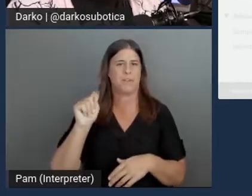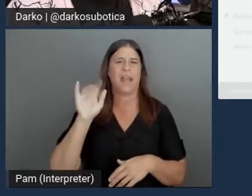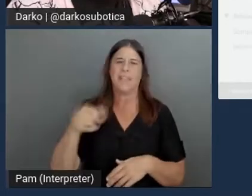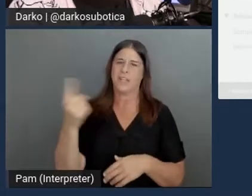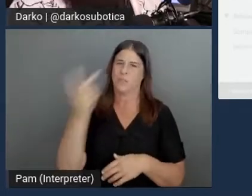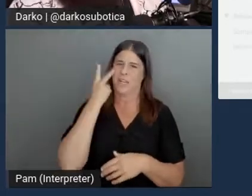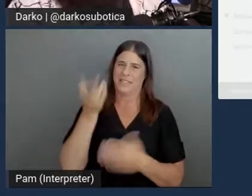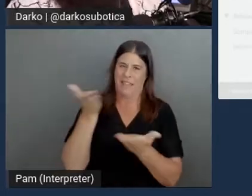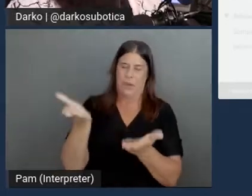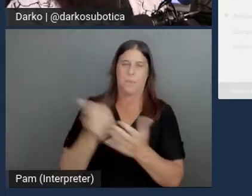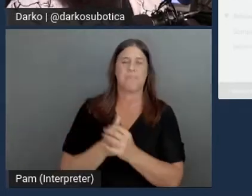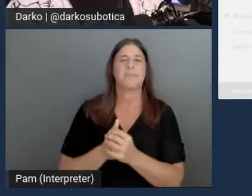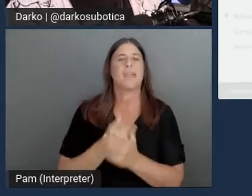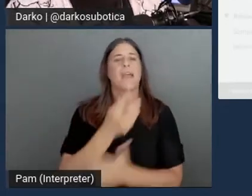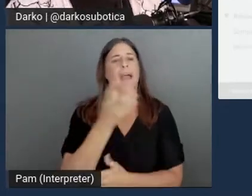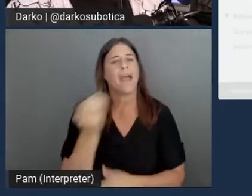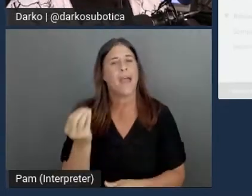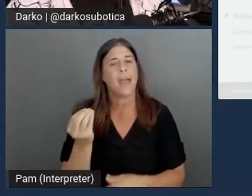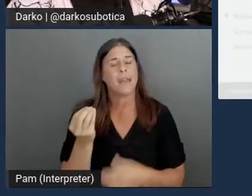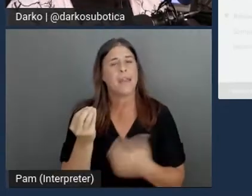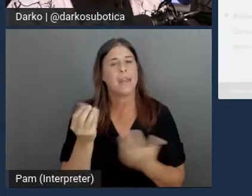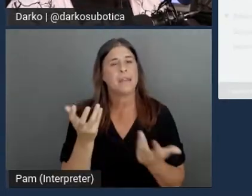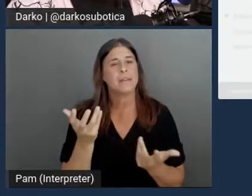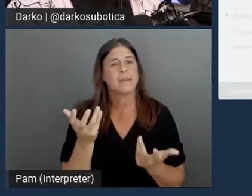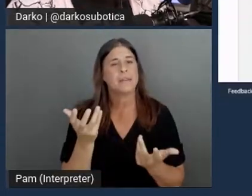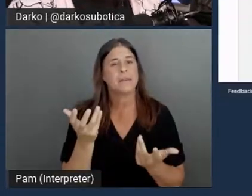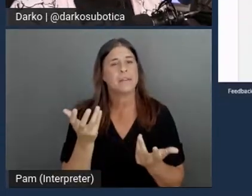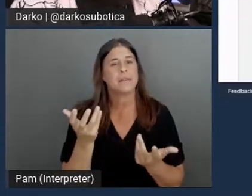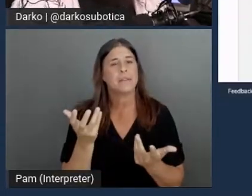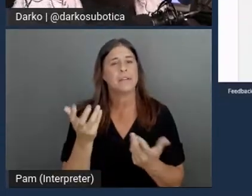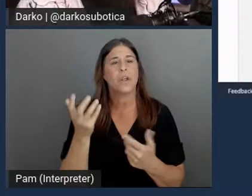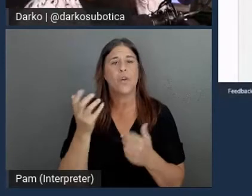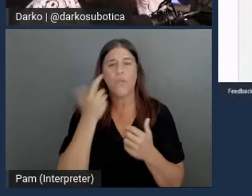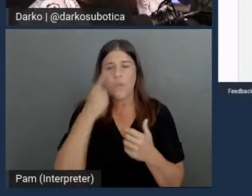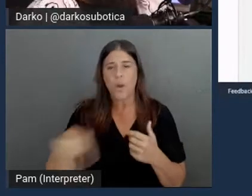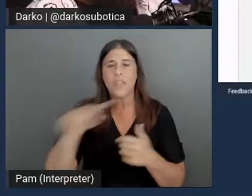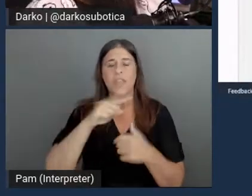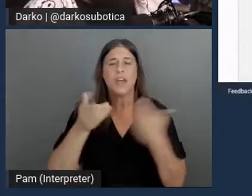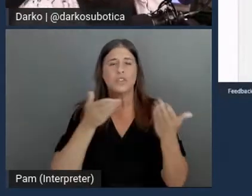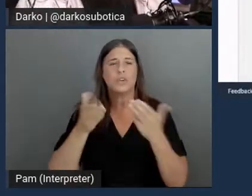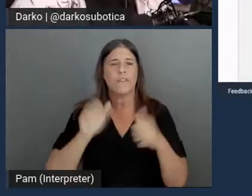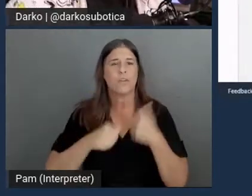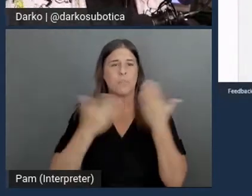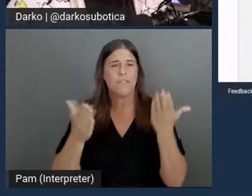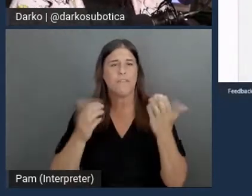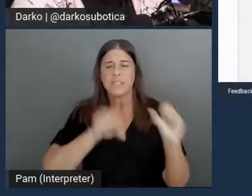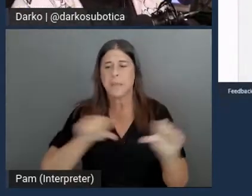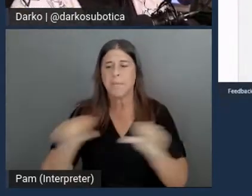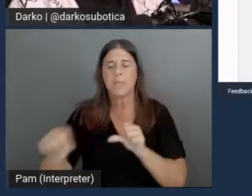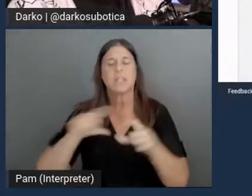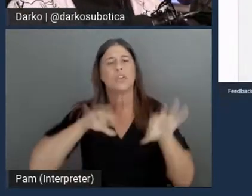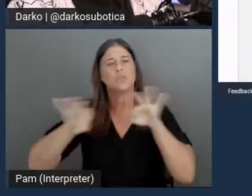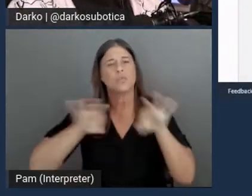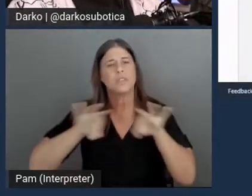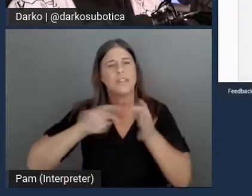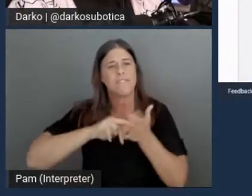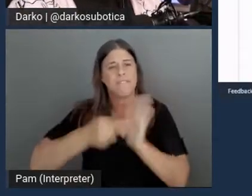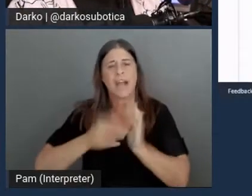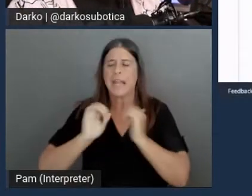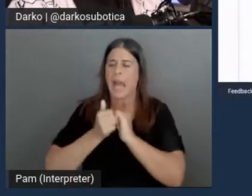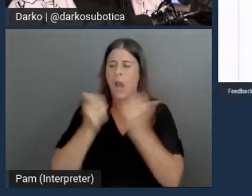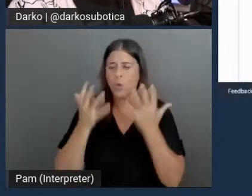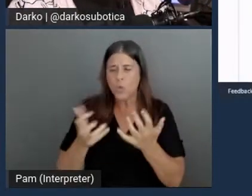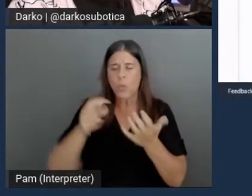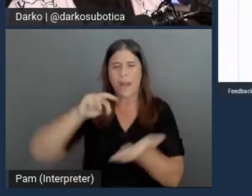in. And the RoboMaker service provides a ton of capability for you to define how you want